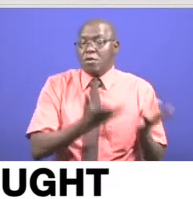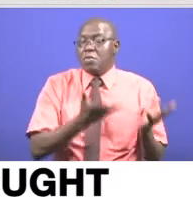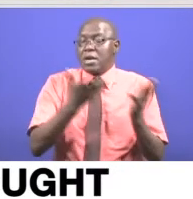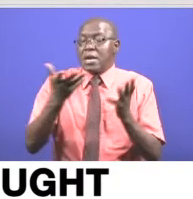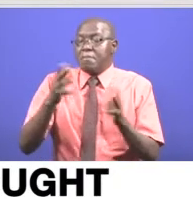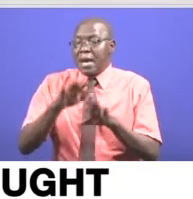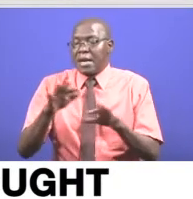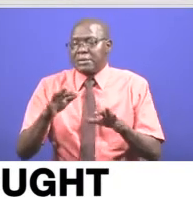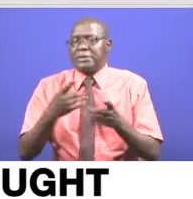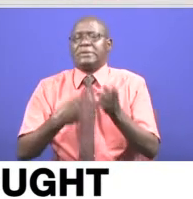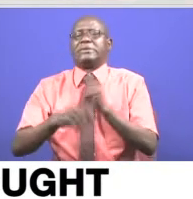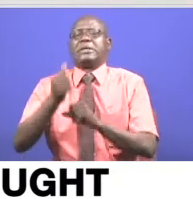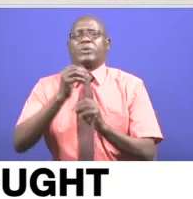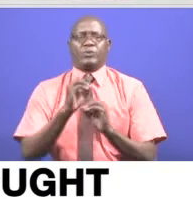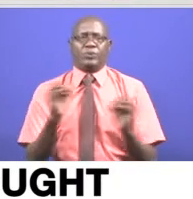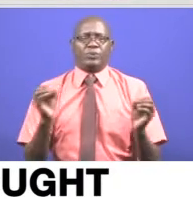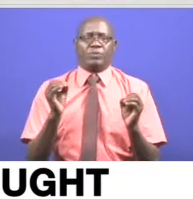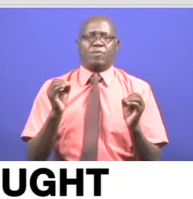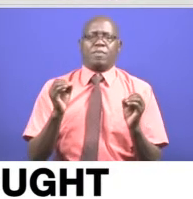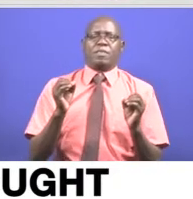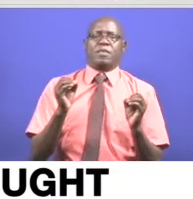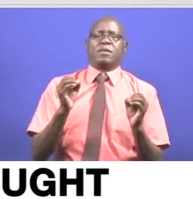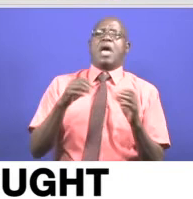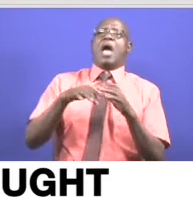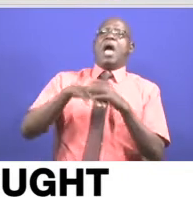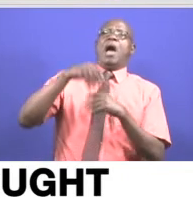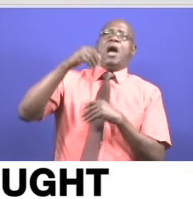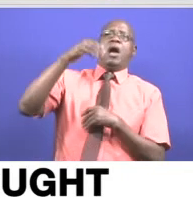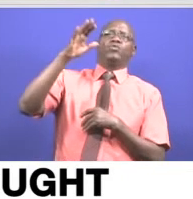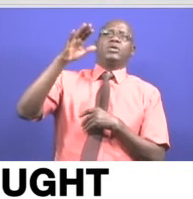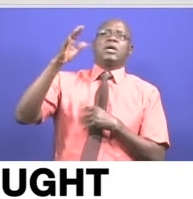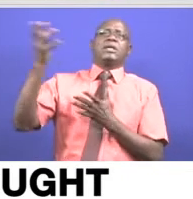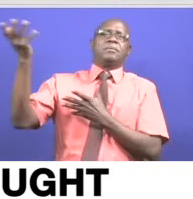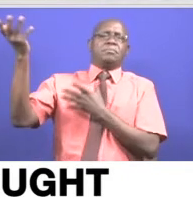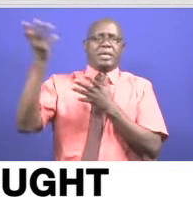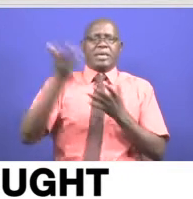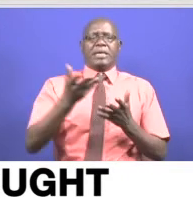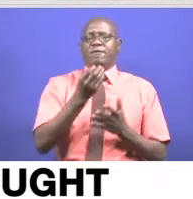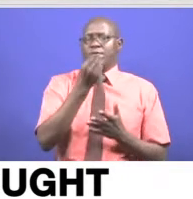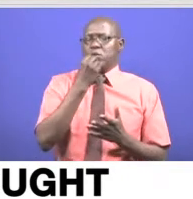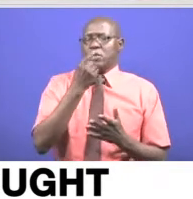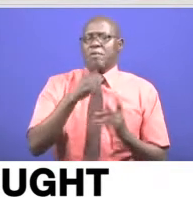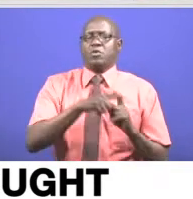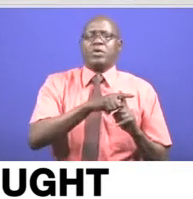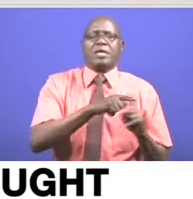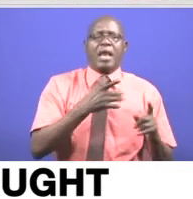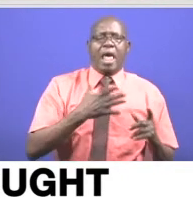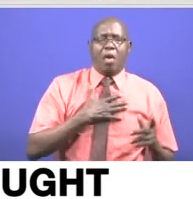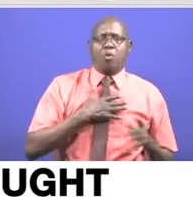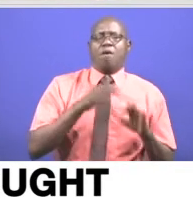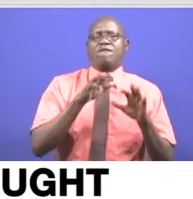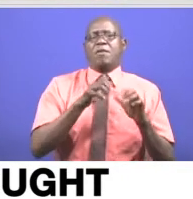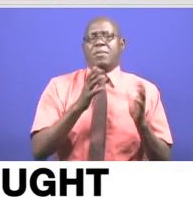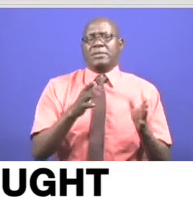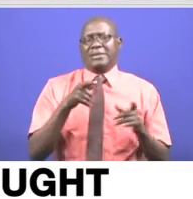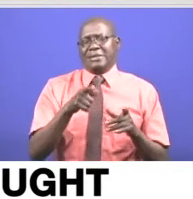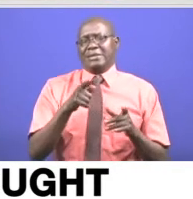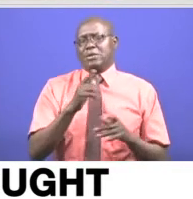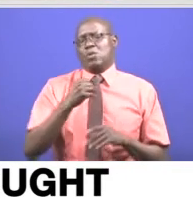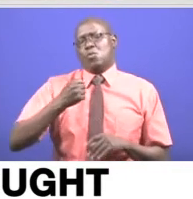sold. We import at the cost of killing our own farmers. Mm-hmm. That is one side that has not been very